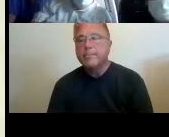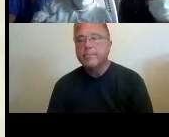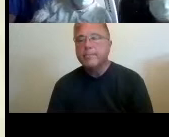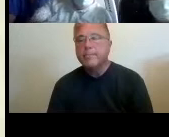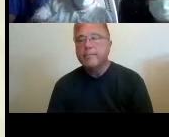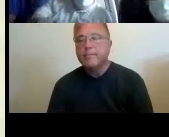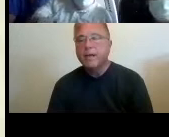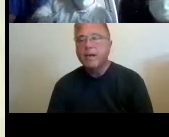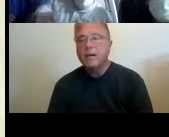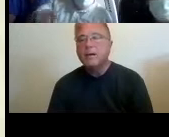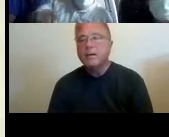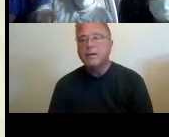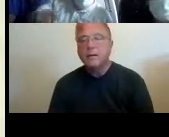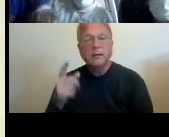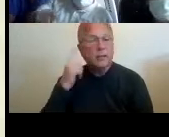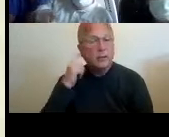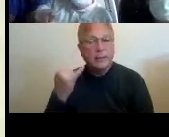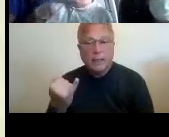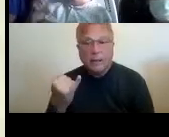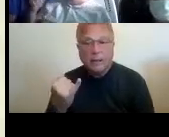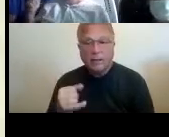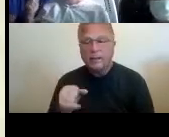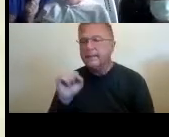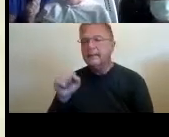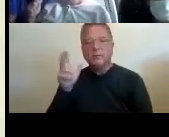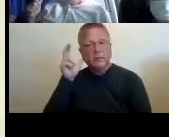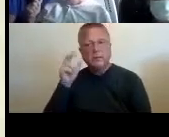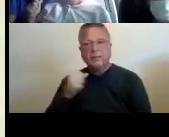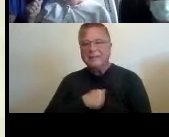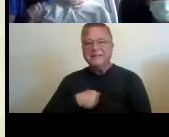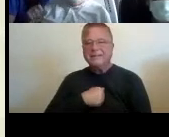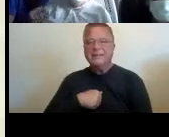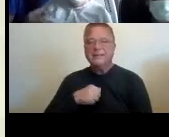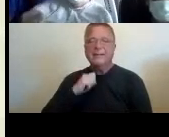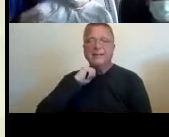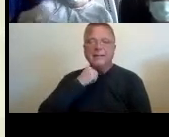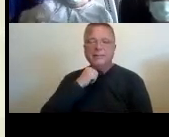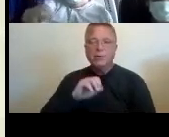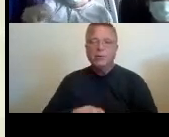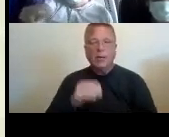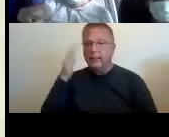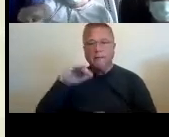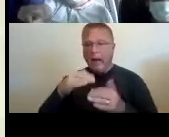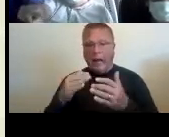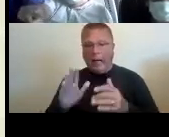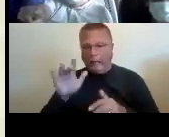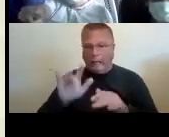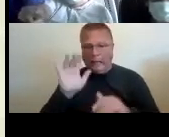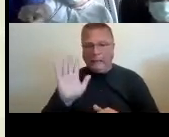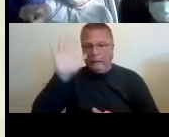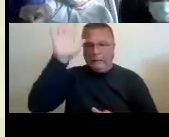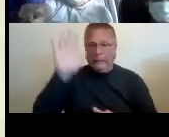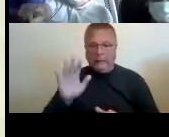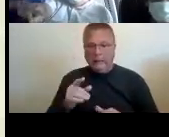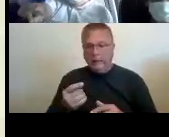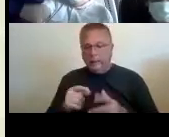Yeah, I get it. Can you hear me now? Can you hear me now? Yes. Sorry, I had the mute on. Yeah, I didn't even know how to raise hands before I was doing